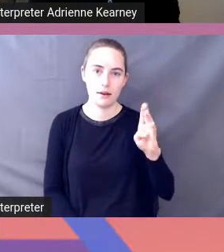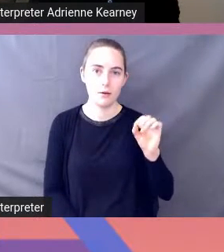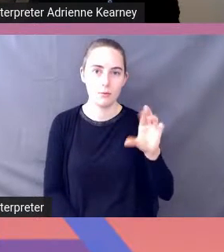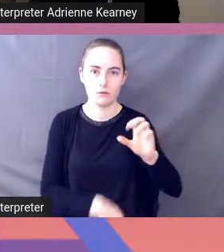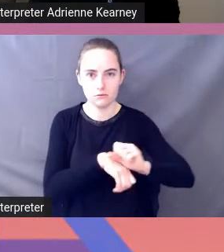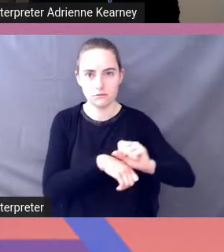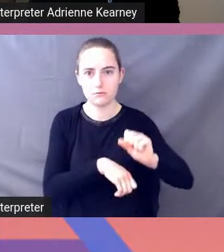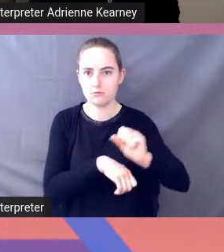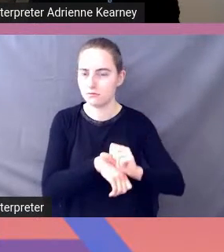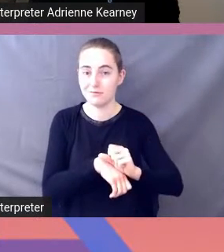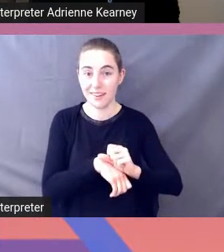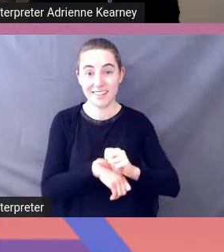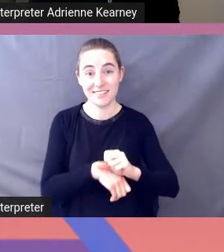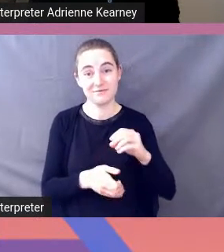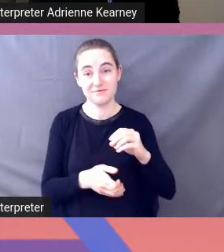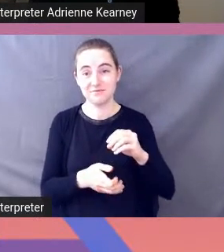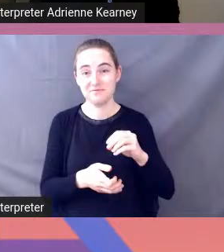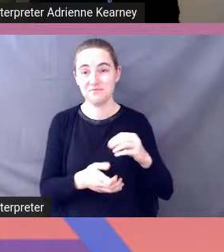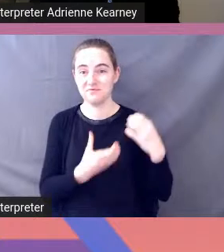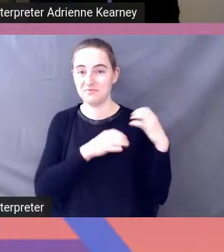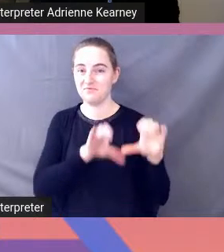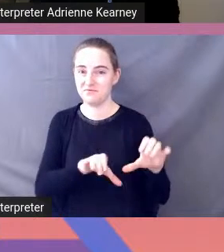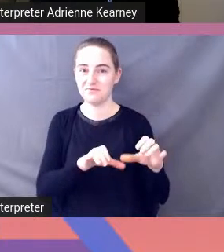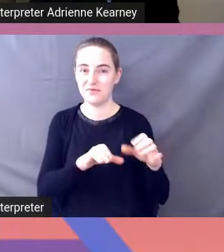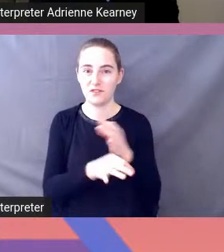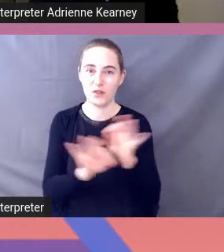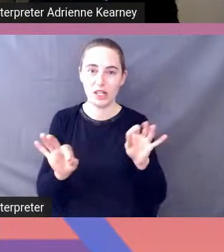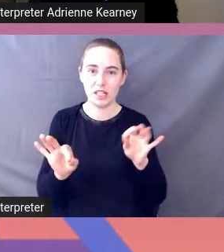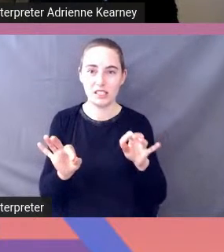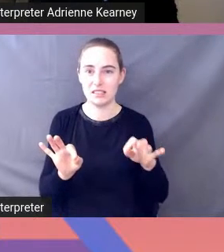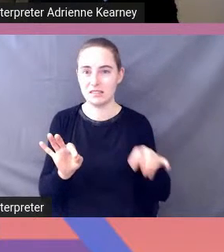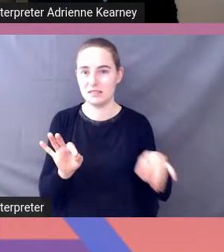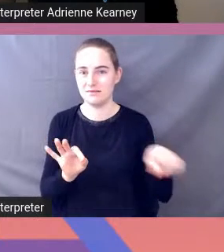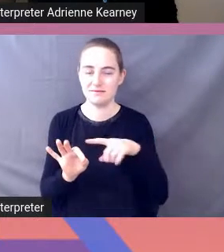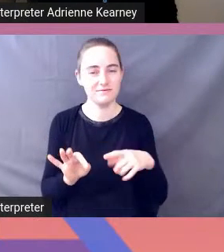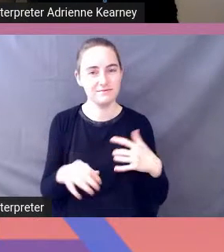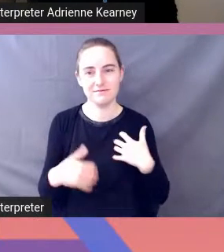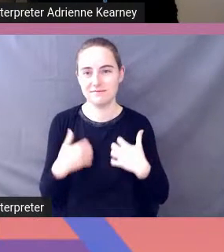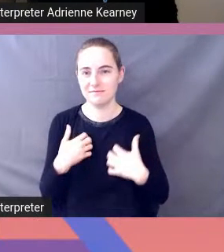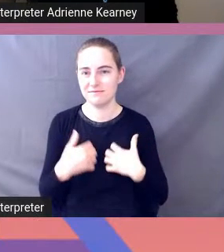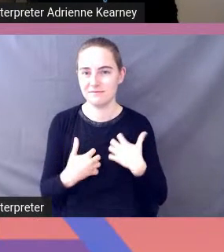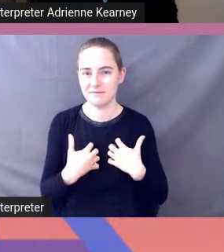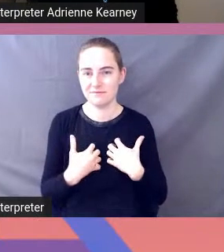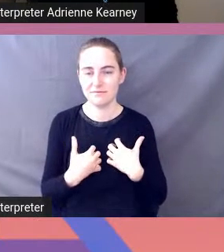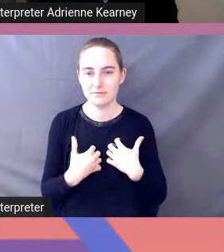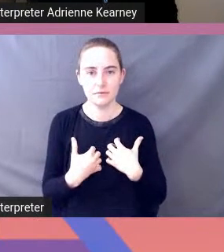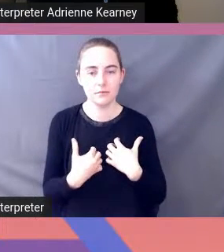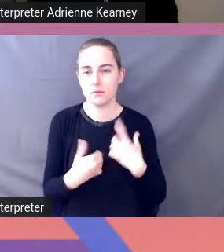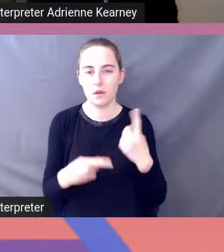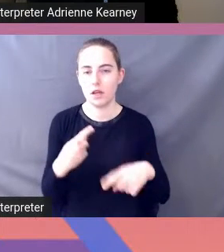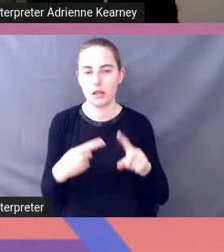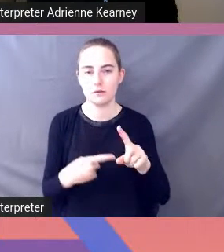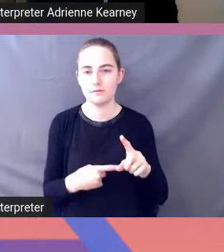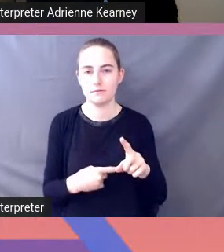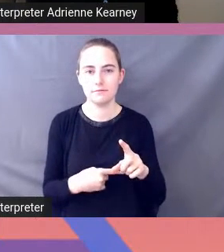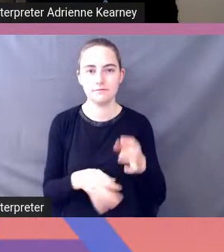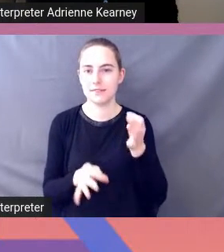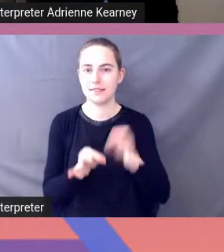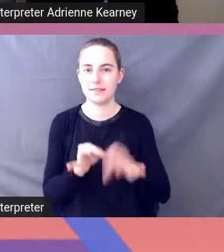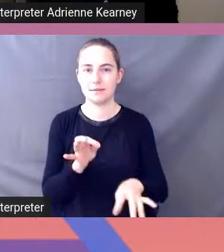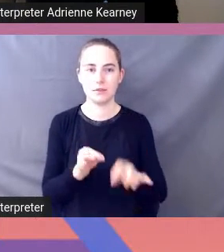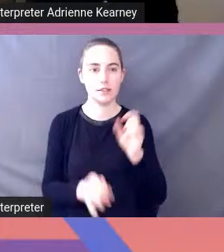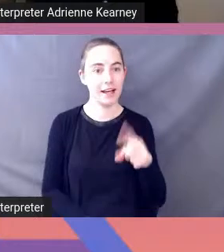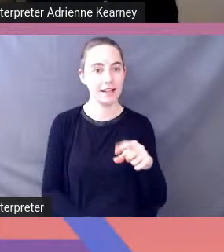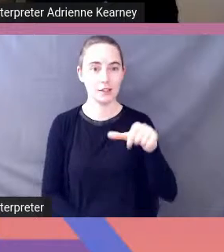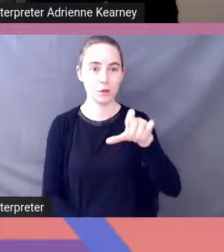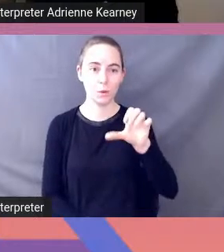thinking about how to educate themselves and how to educate other people. The fact that you can't just ask queer women and people of color to like be your